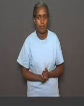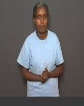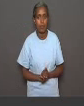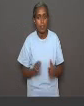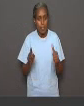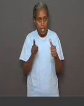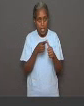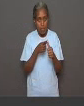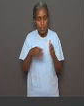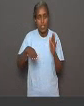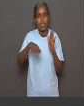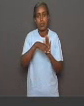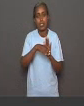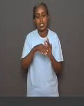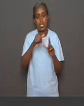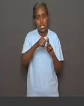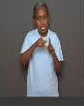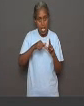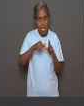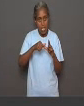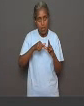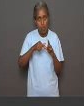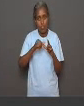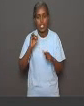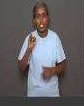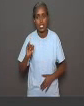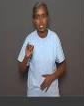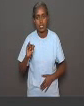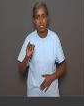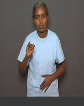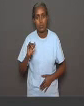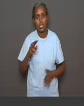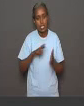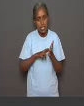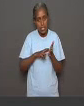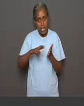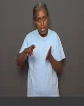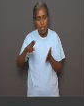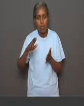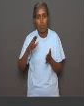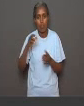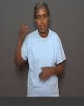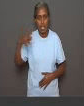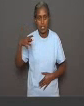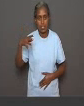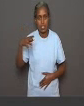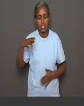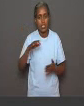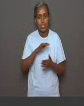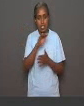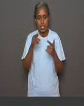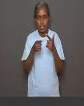Alpha represents the angle of incidence where the ray of light enters the second